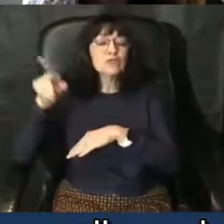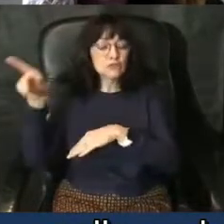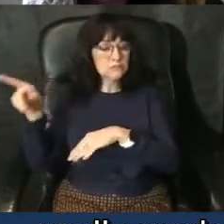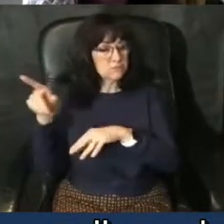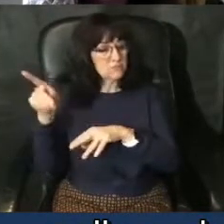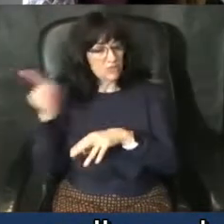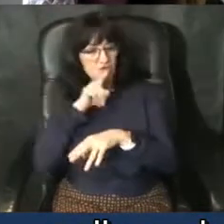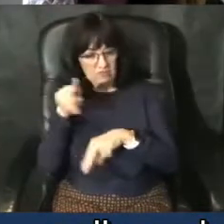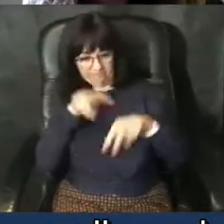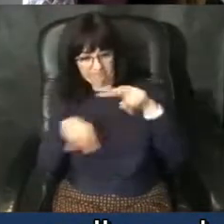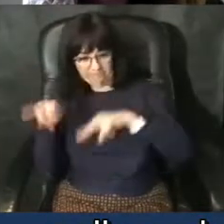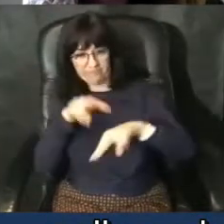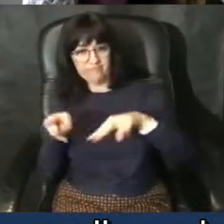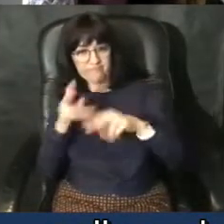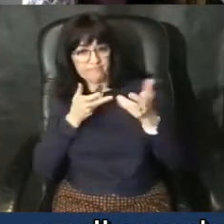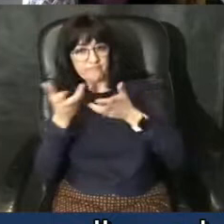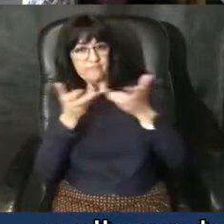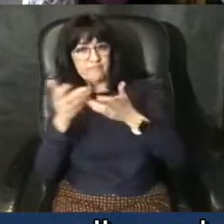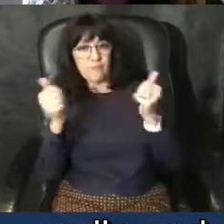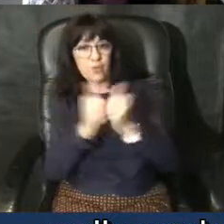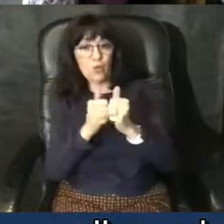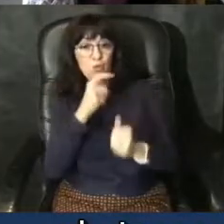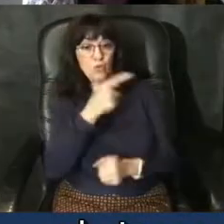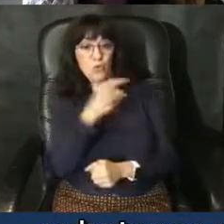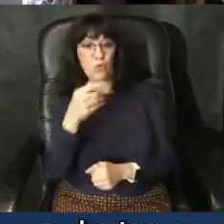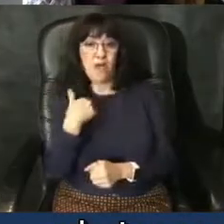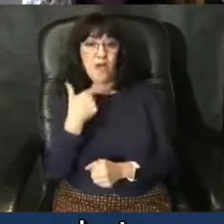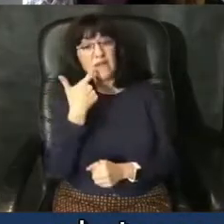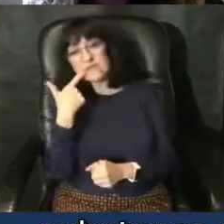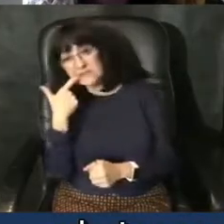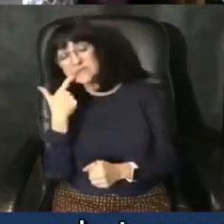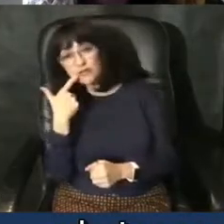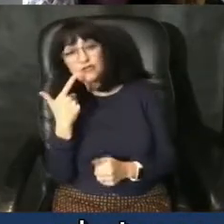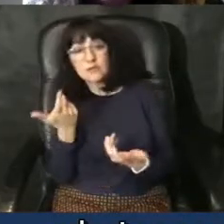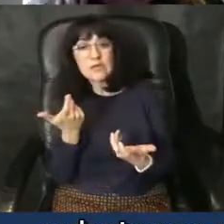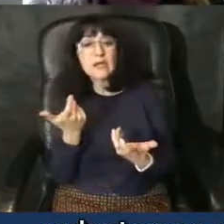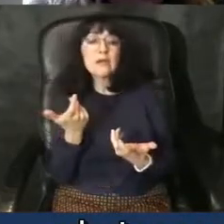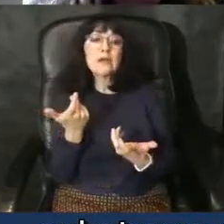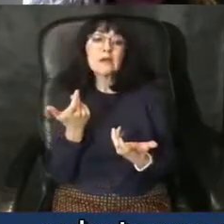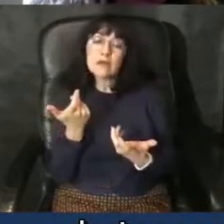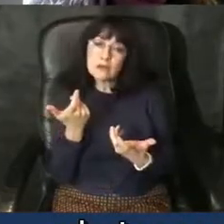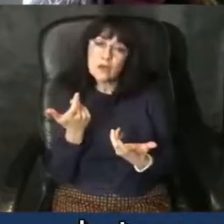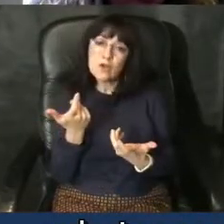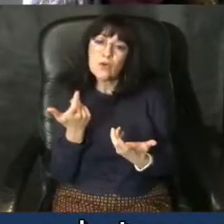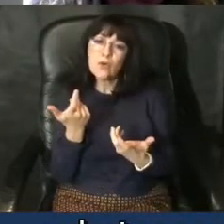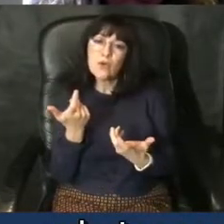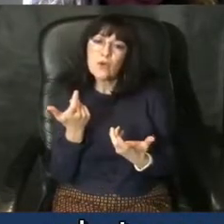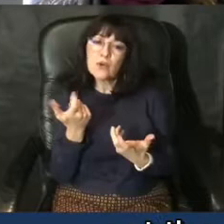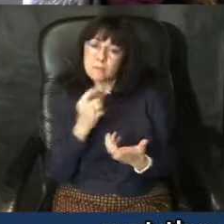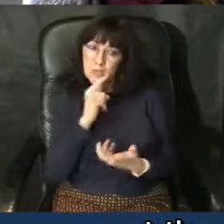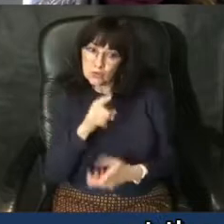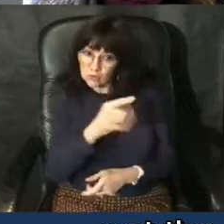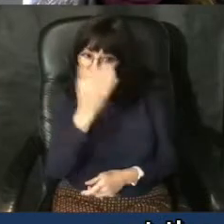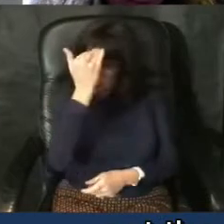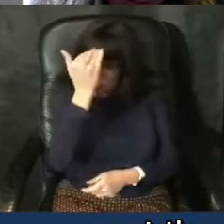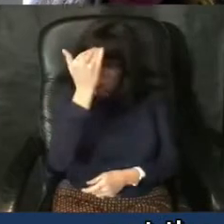work with our those who have an addiction to be able, or substance use disorder, to make sure that they knew and could get